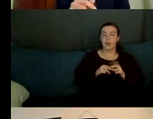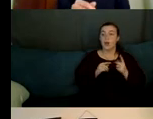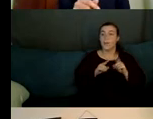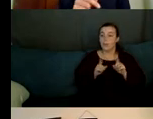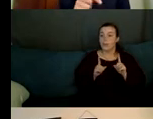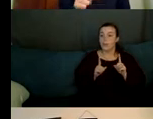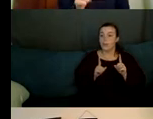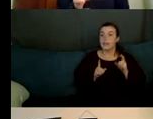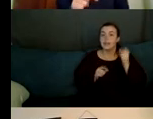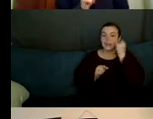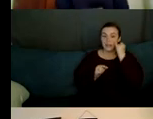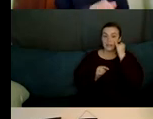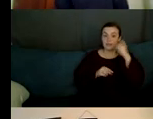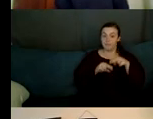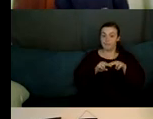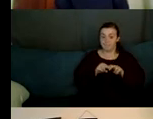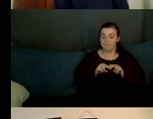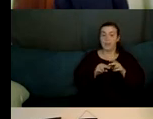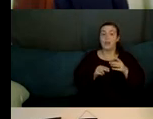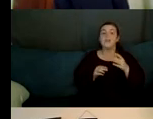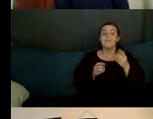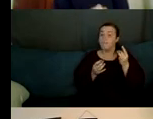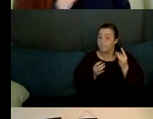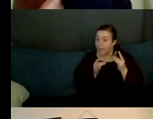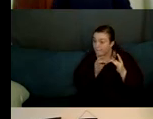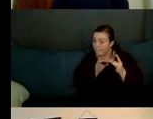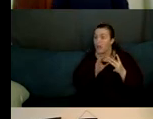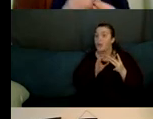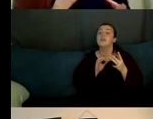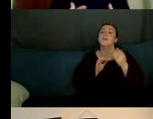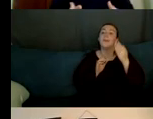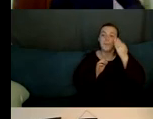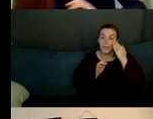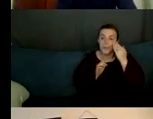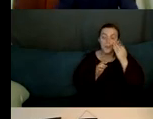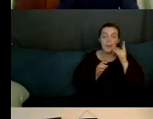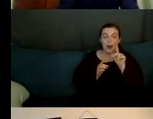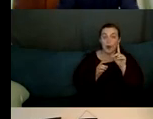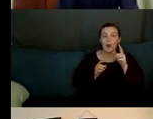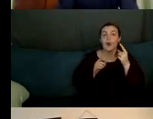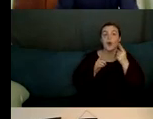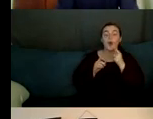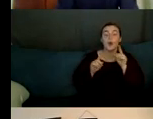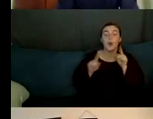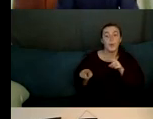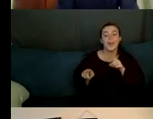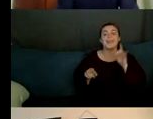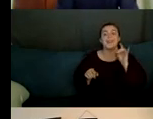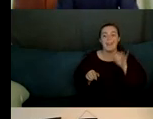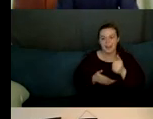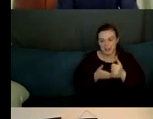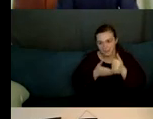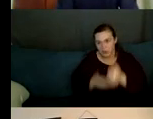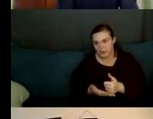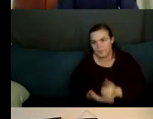event that I've been to was that was actually really meaningful to know where to go to get help. So that's literally